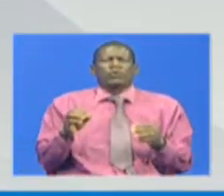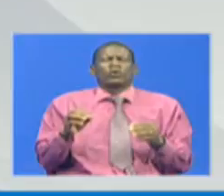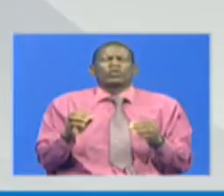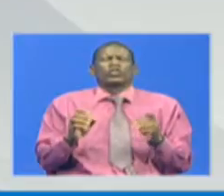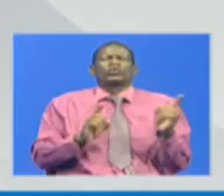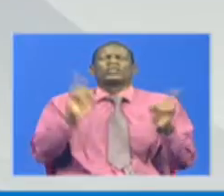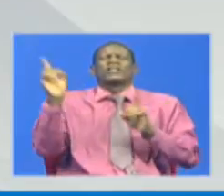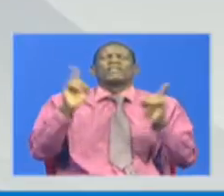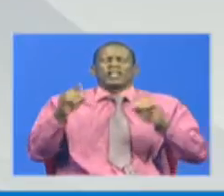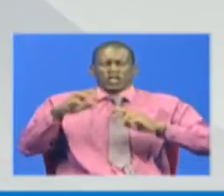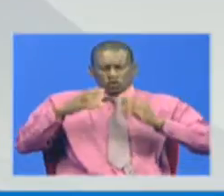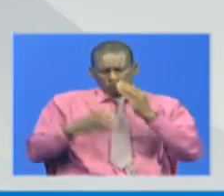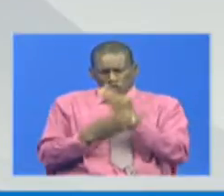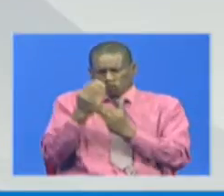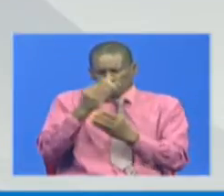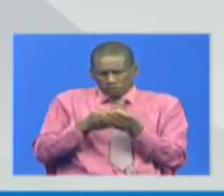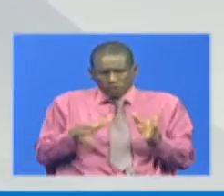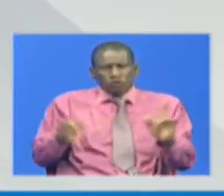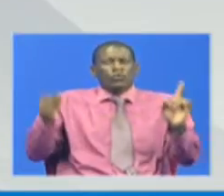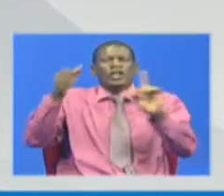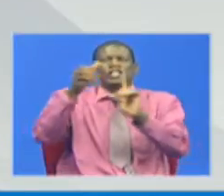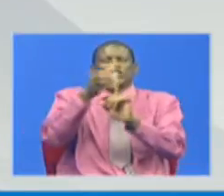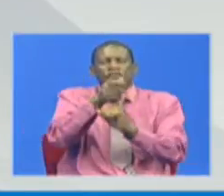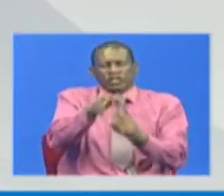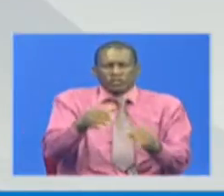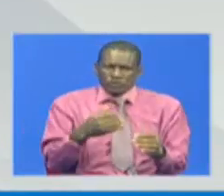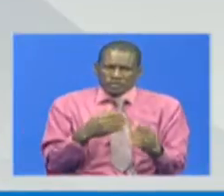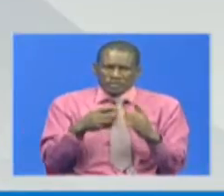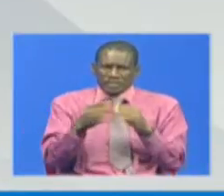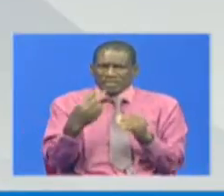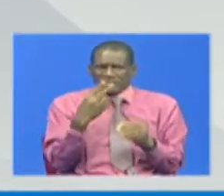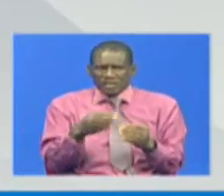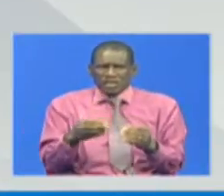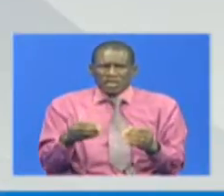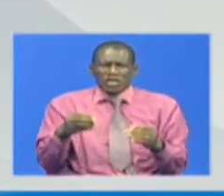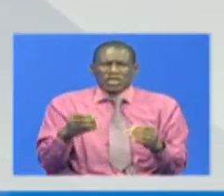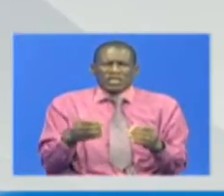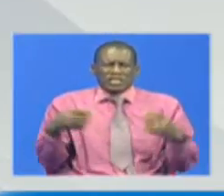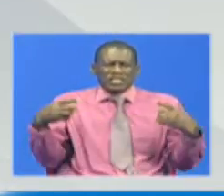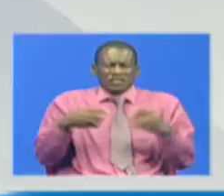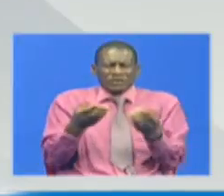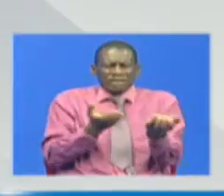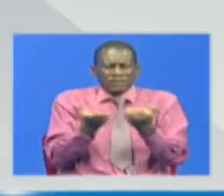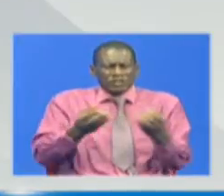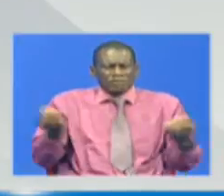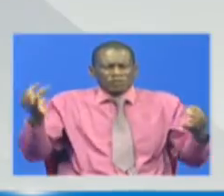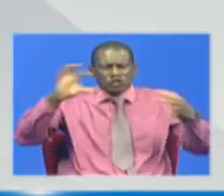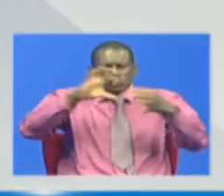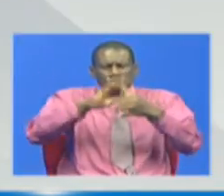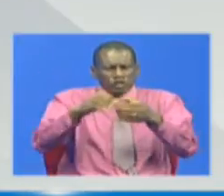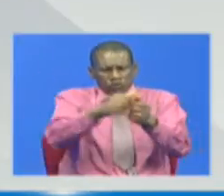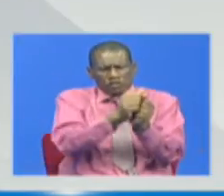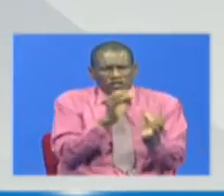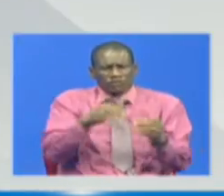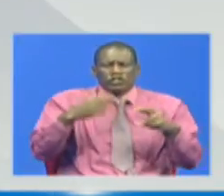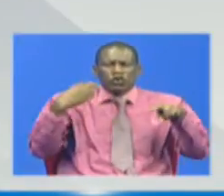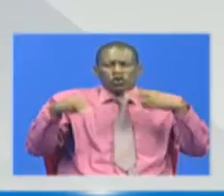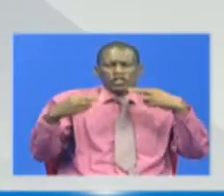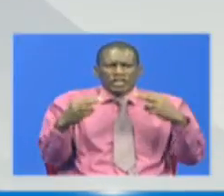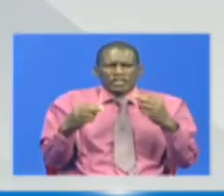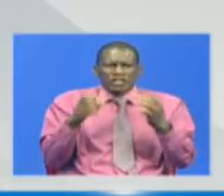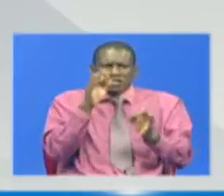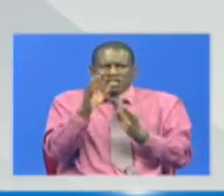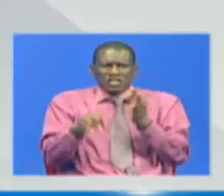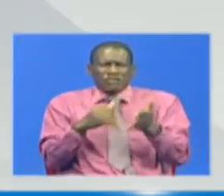to achieve that, I think we are going to see consolidation in many different businesses, whether it is restaurants, whether it